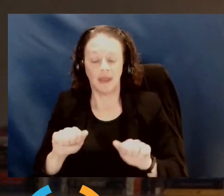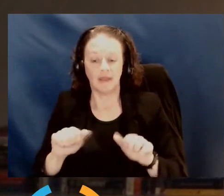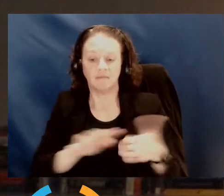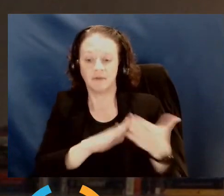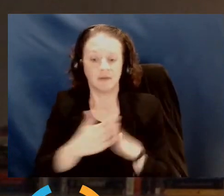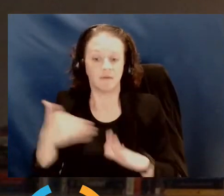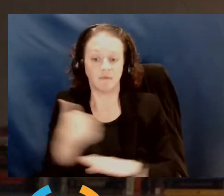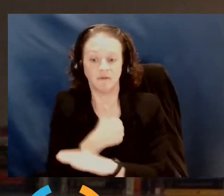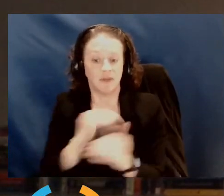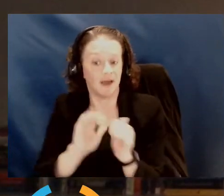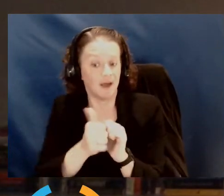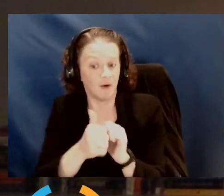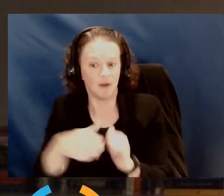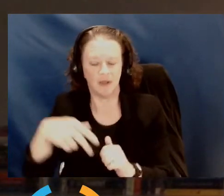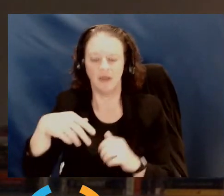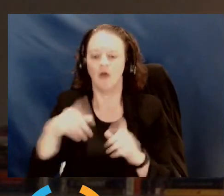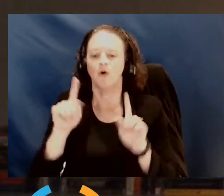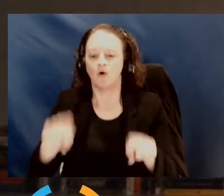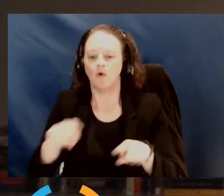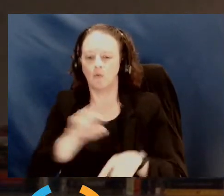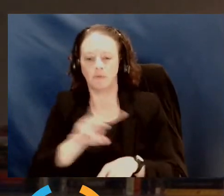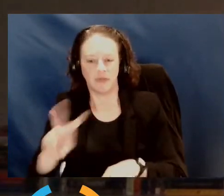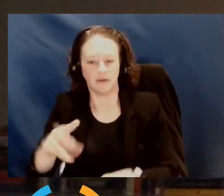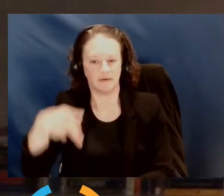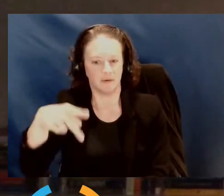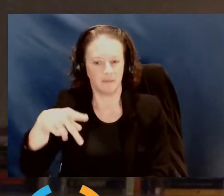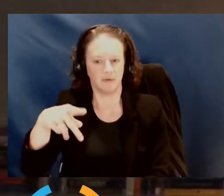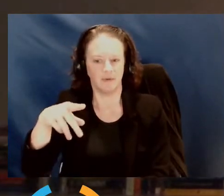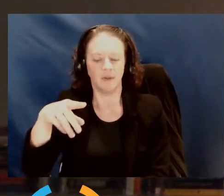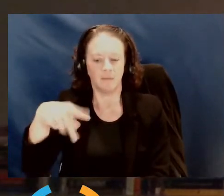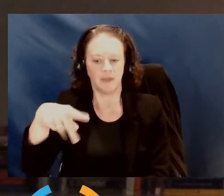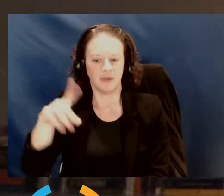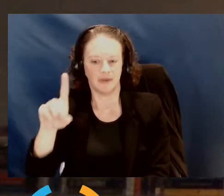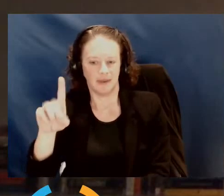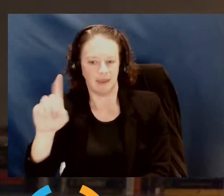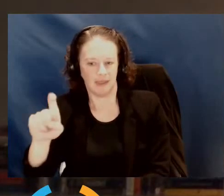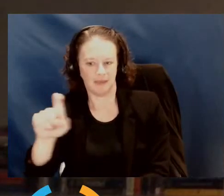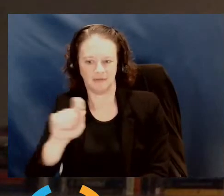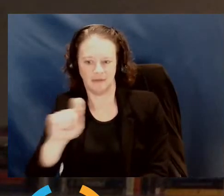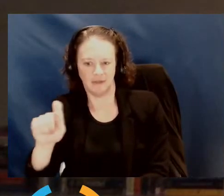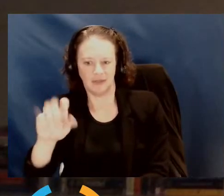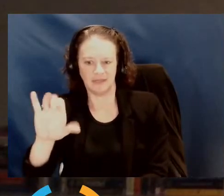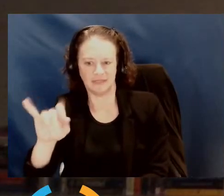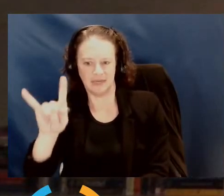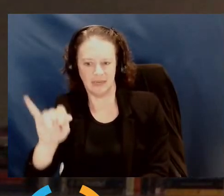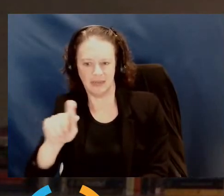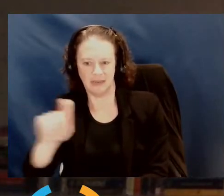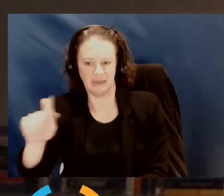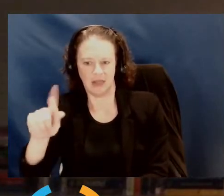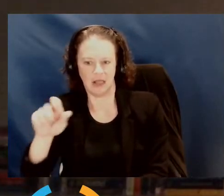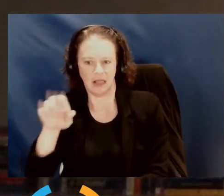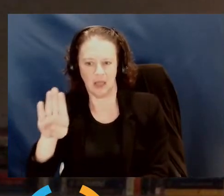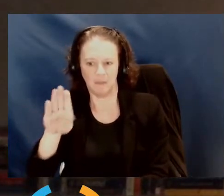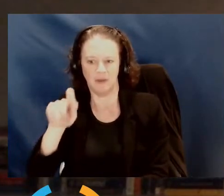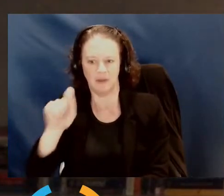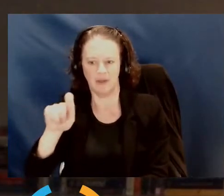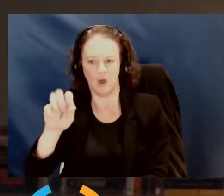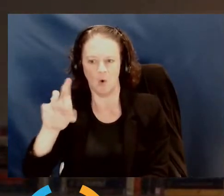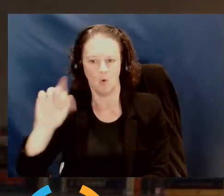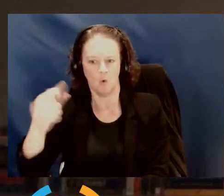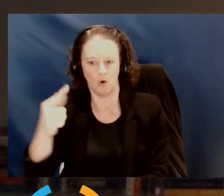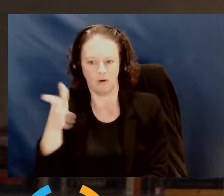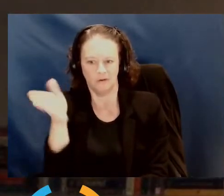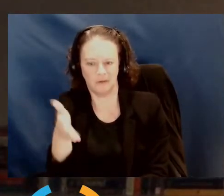pdx.cityclub.org/community/membership. You can also support our work by making a donation tonight. Our events, which are free